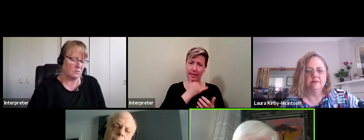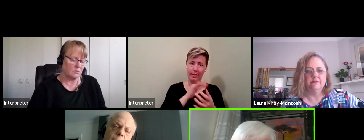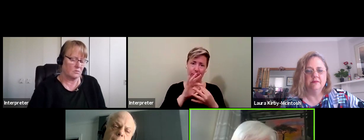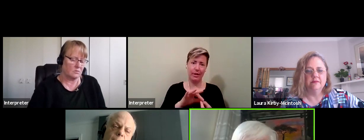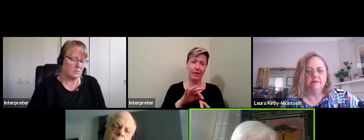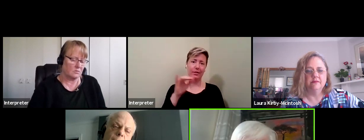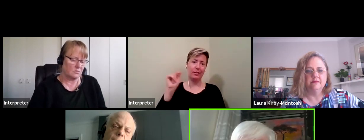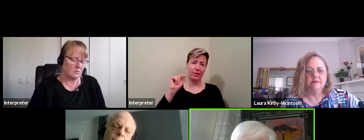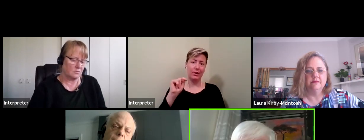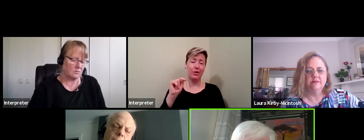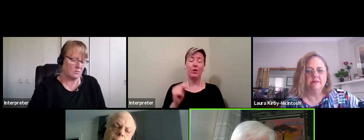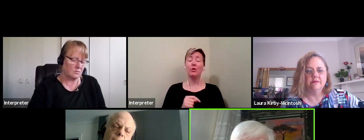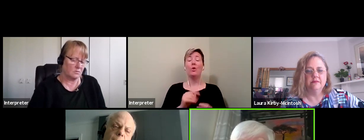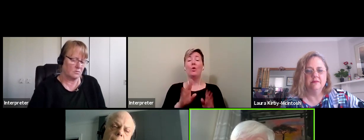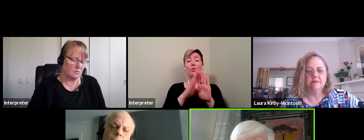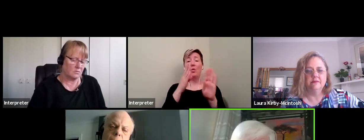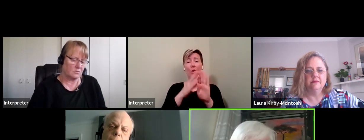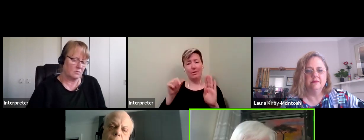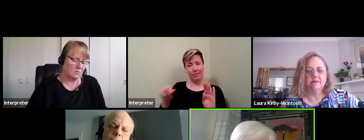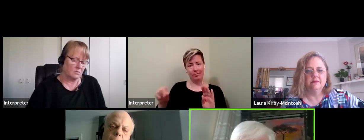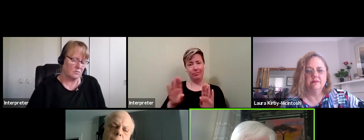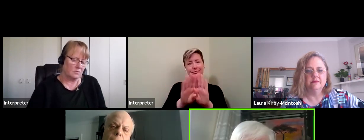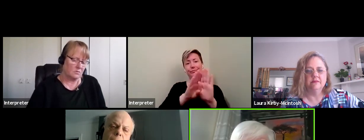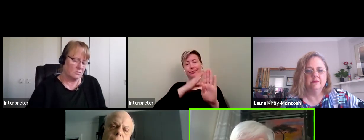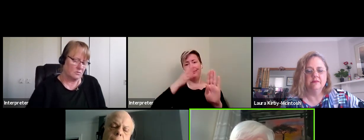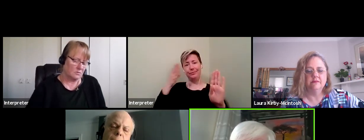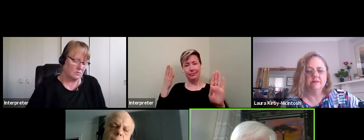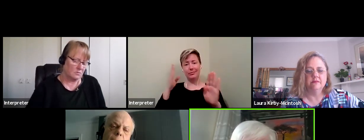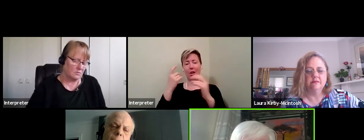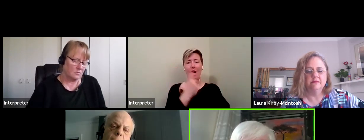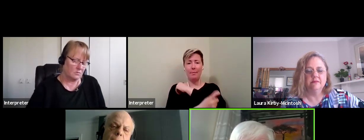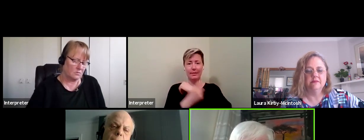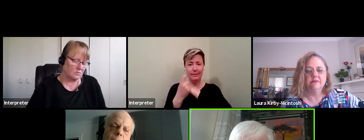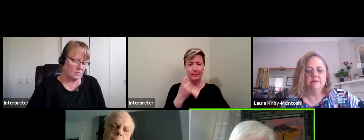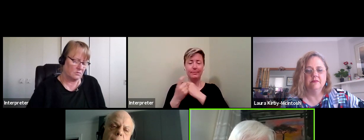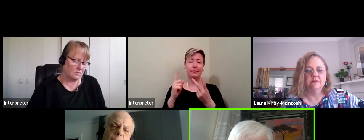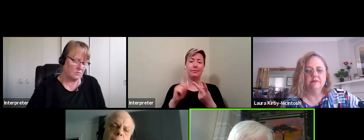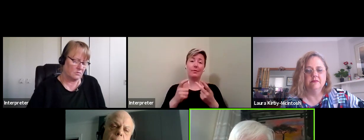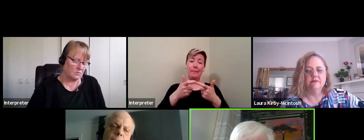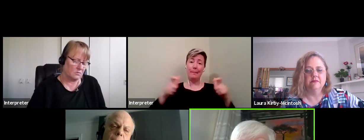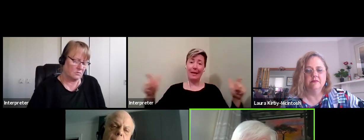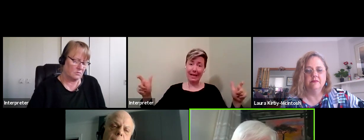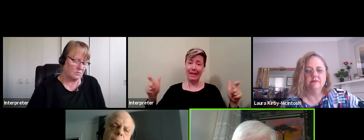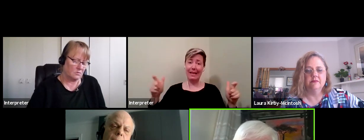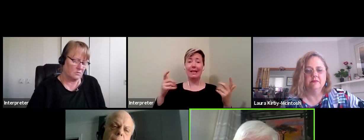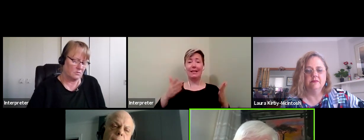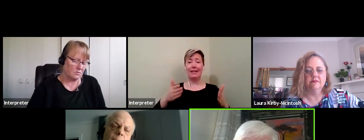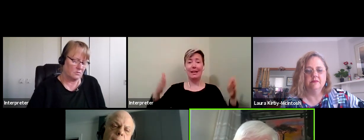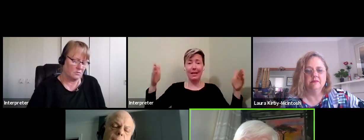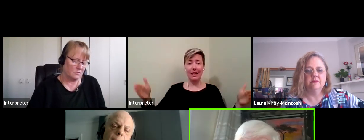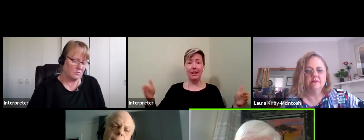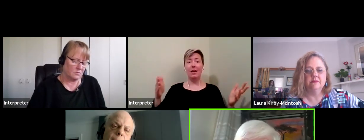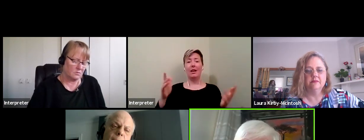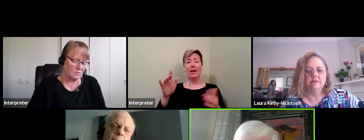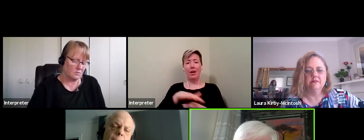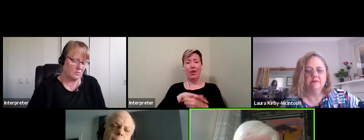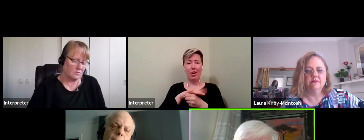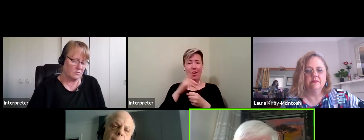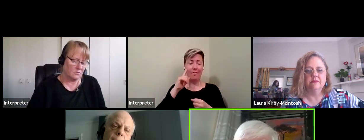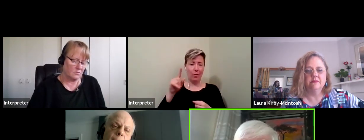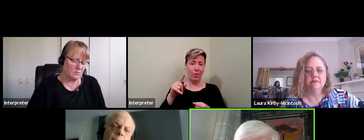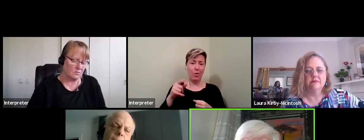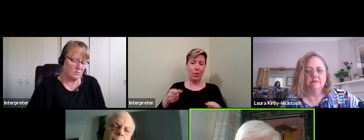power door operators for the doors if you can, a large door, a clear space beside the toilet for assistive equipment, grab bars